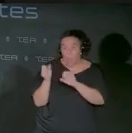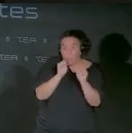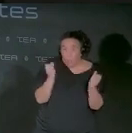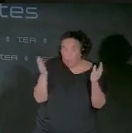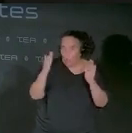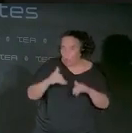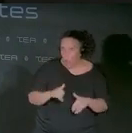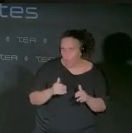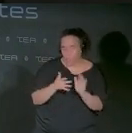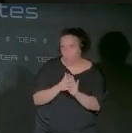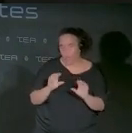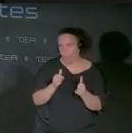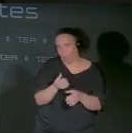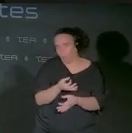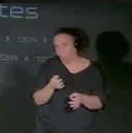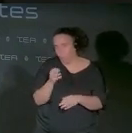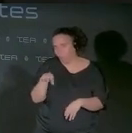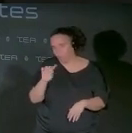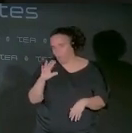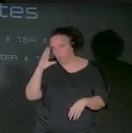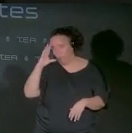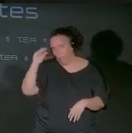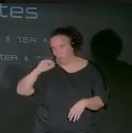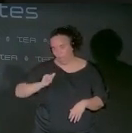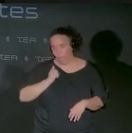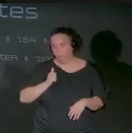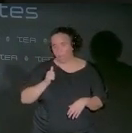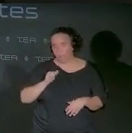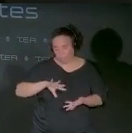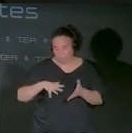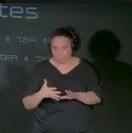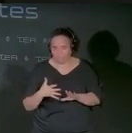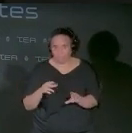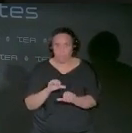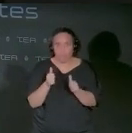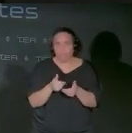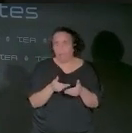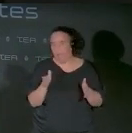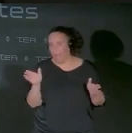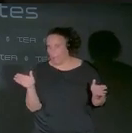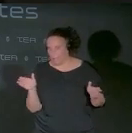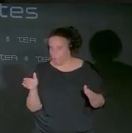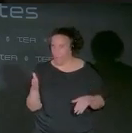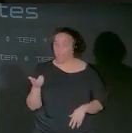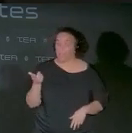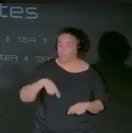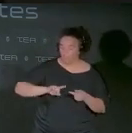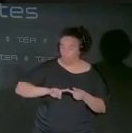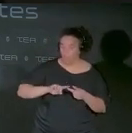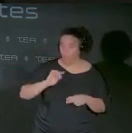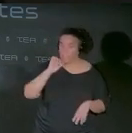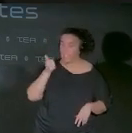And then you also have this aspect of trade secrets, which I think it was Samsung